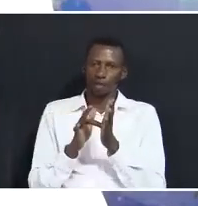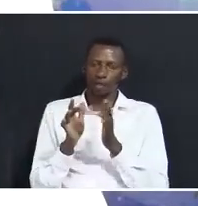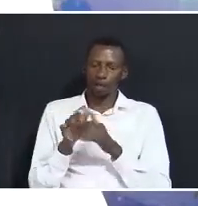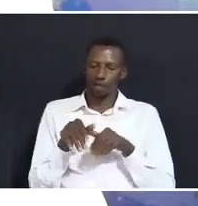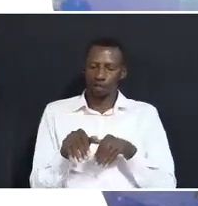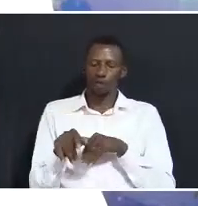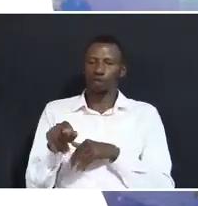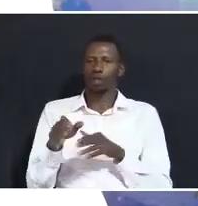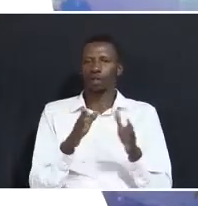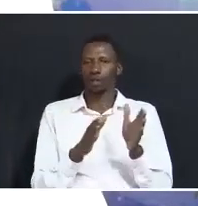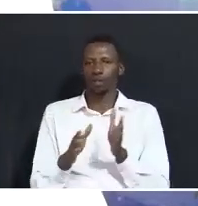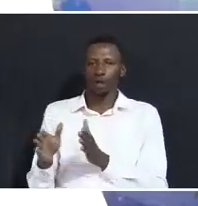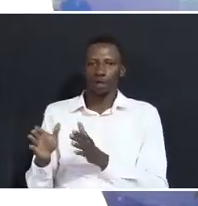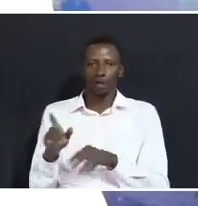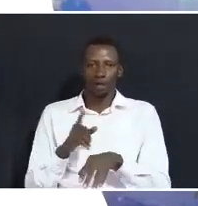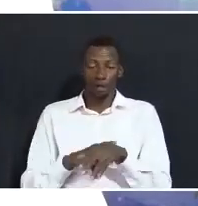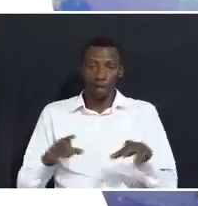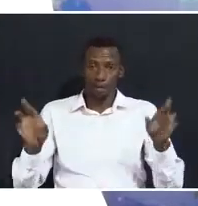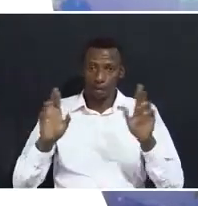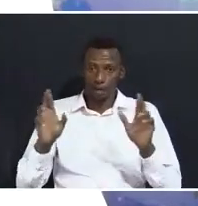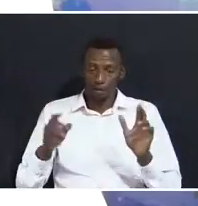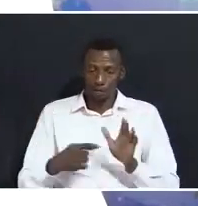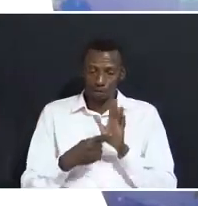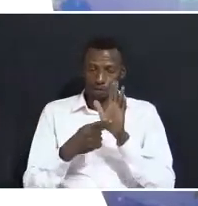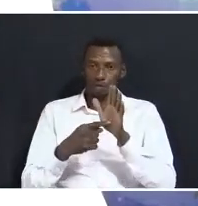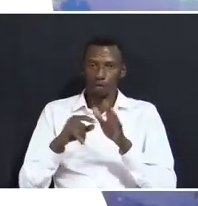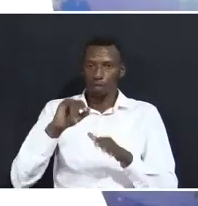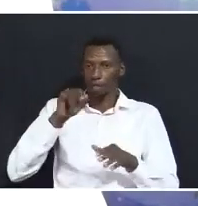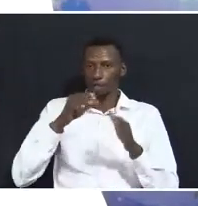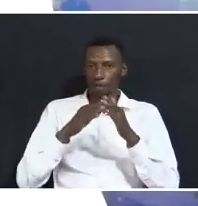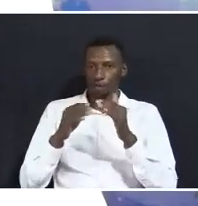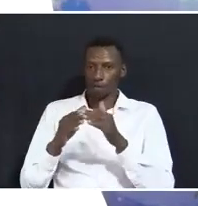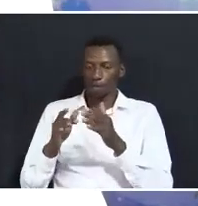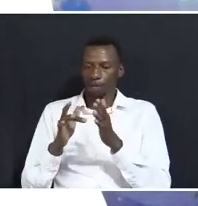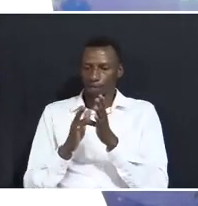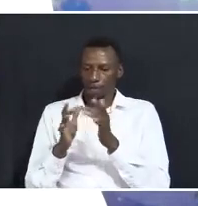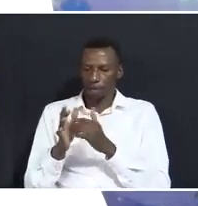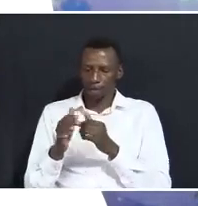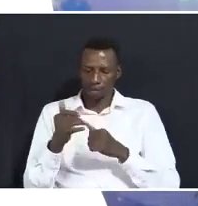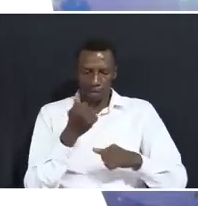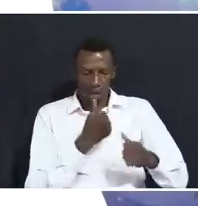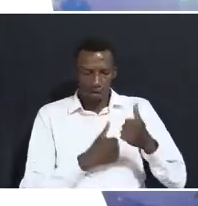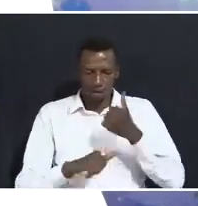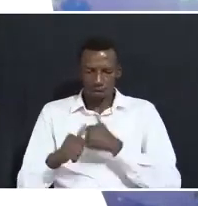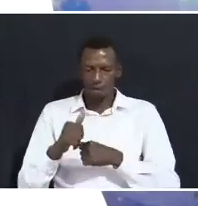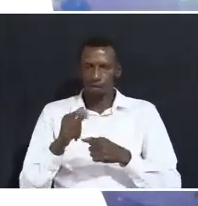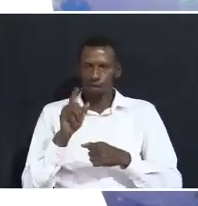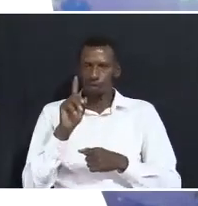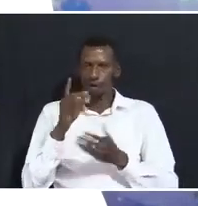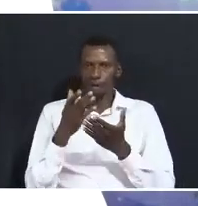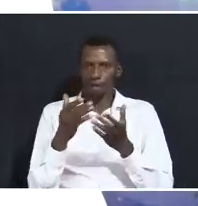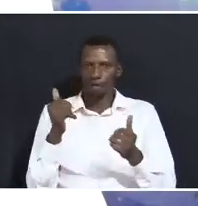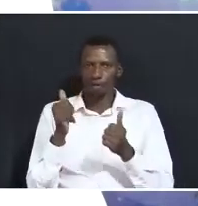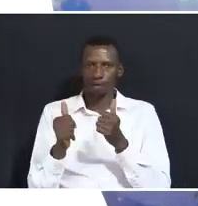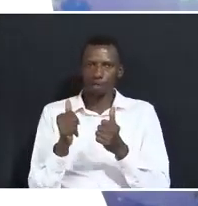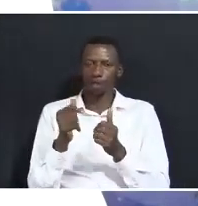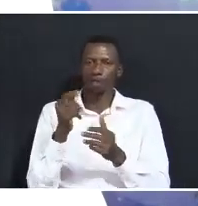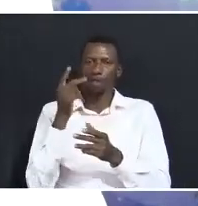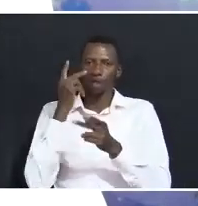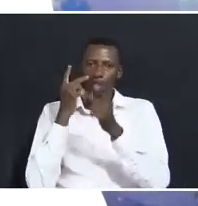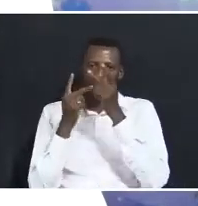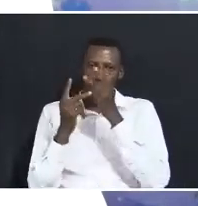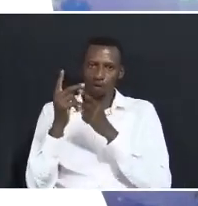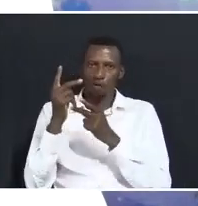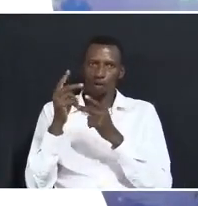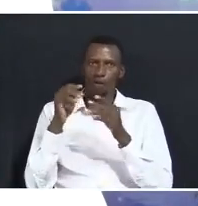the time for him to be revealed in Jerusalem, he comes and he does one of those things that had been prophesied in the Old Testament in the